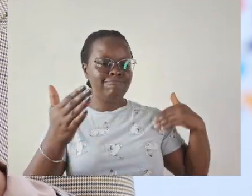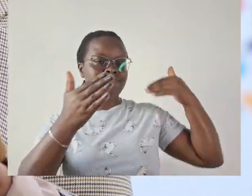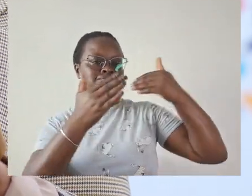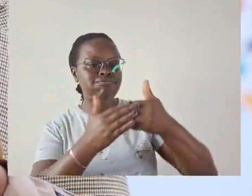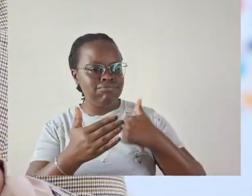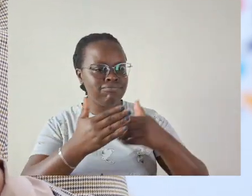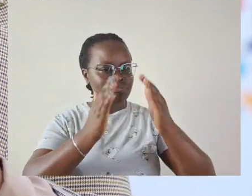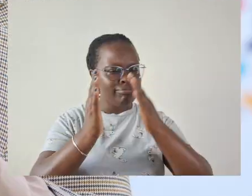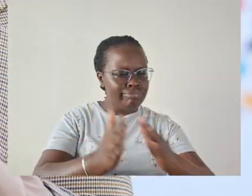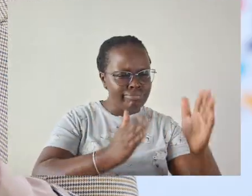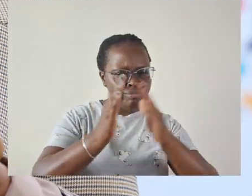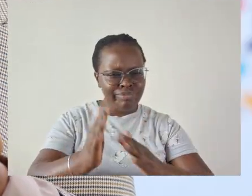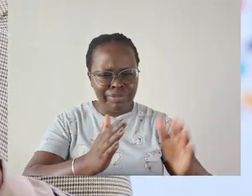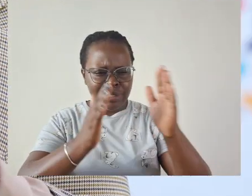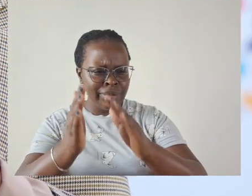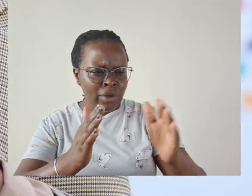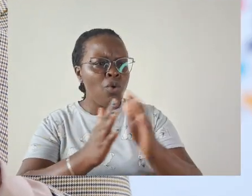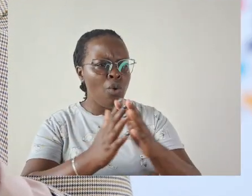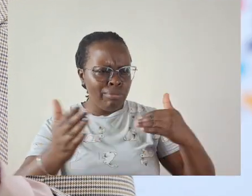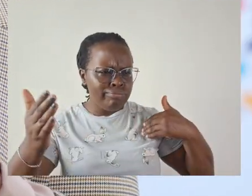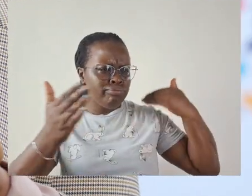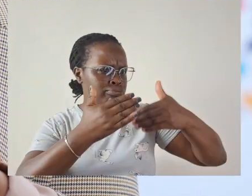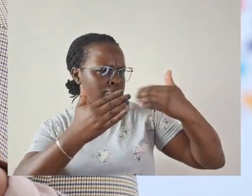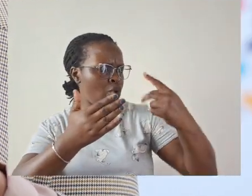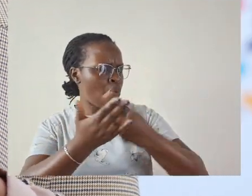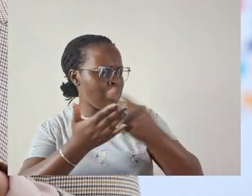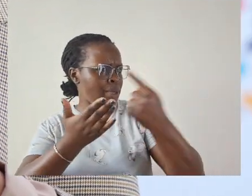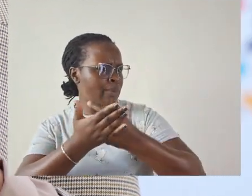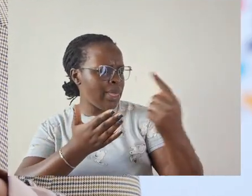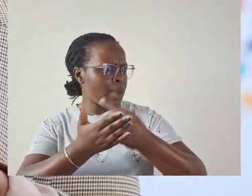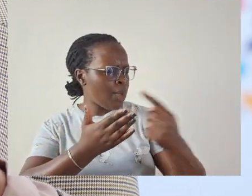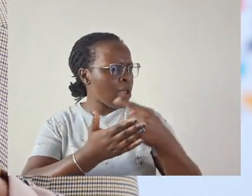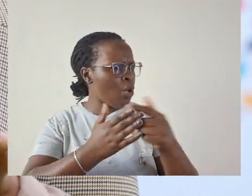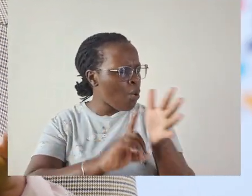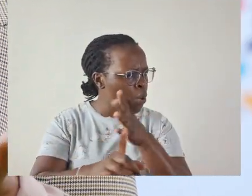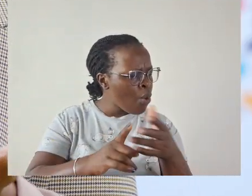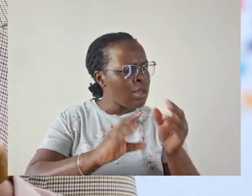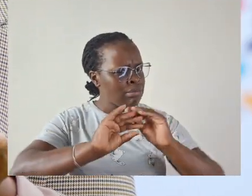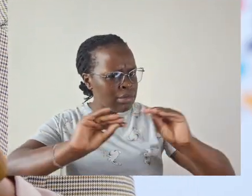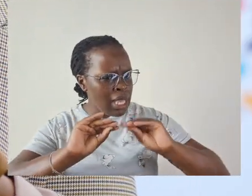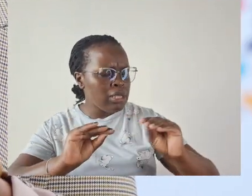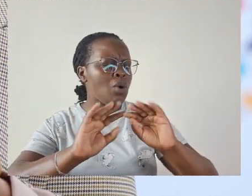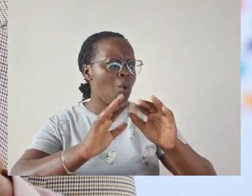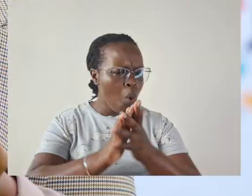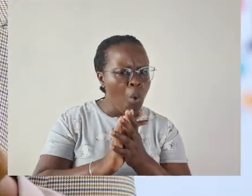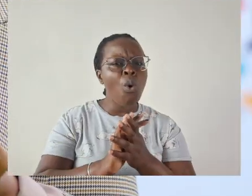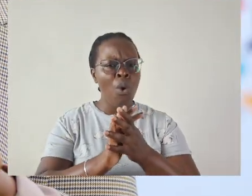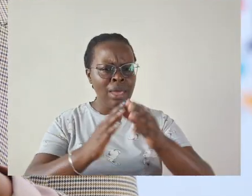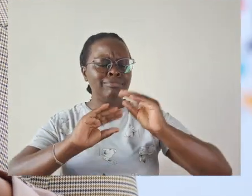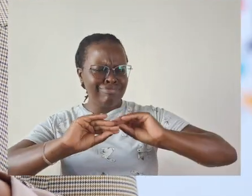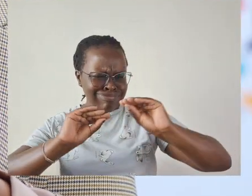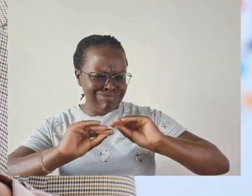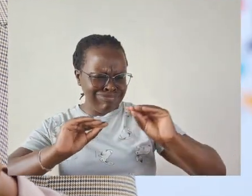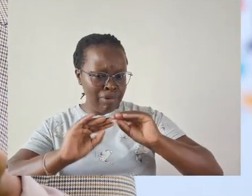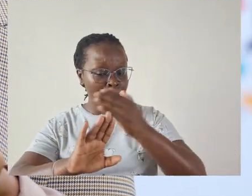policy. So when they're coming here, we are not thinking rhetoric. They are coming, they understand. We are going to influence privacy. We are going to online safety. We are going to teacher